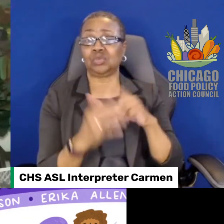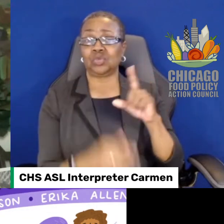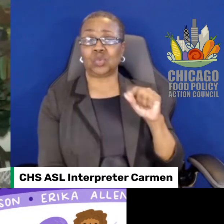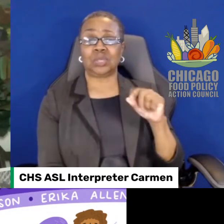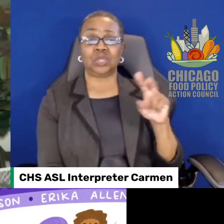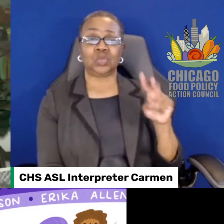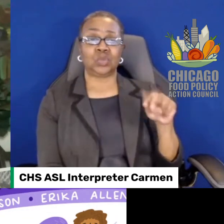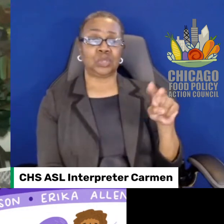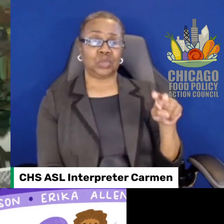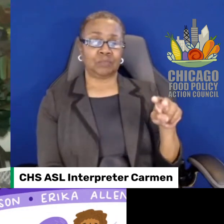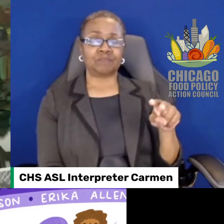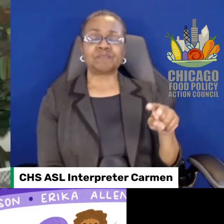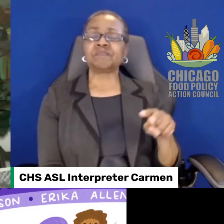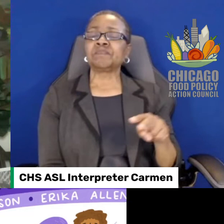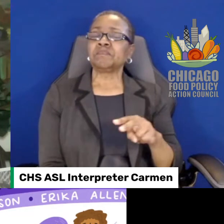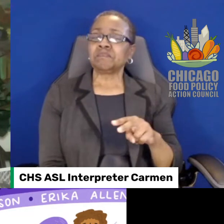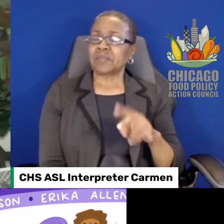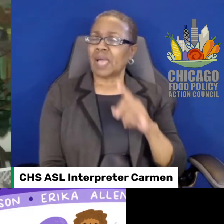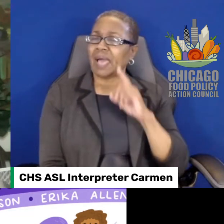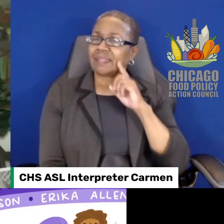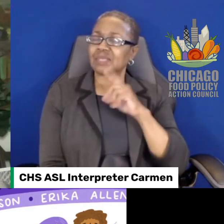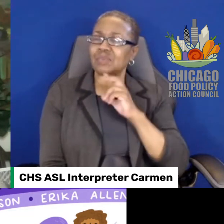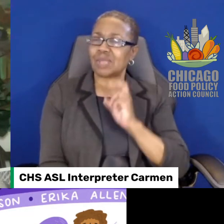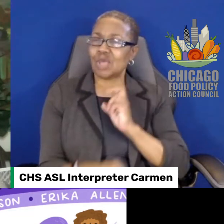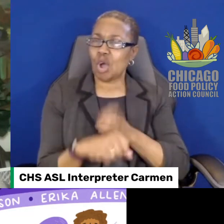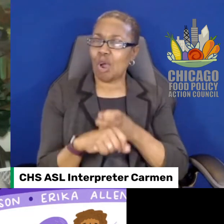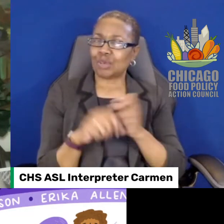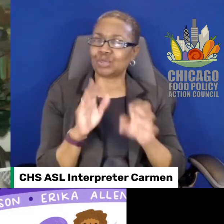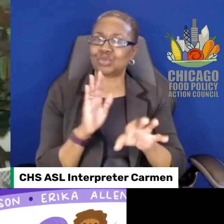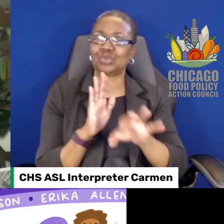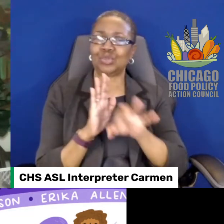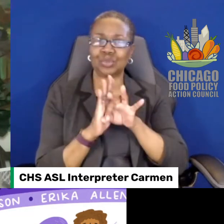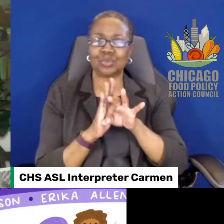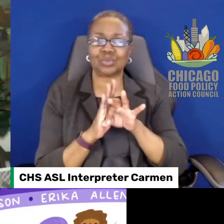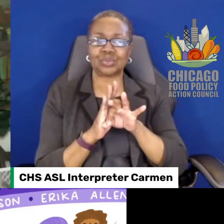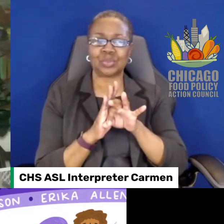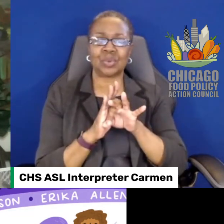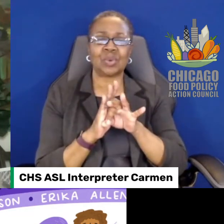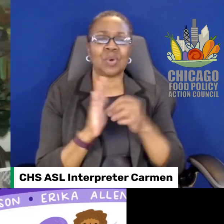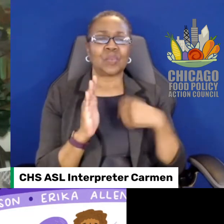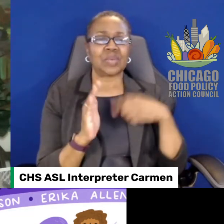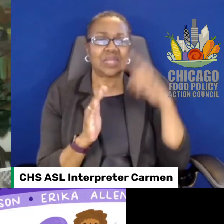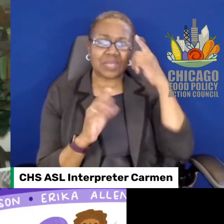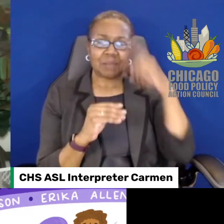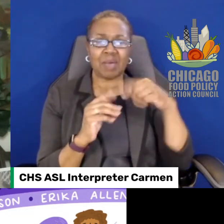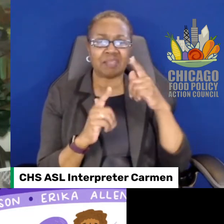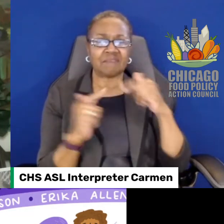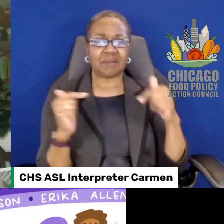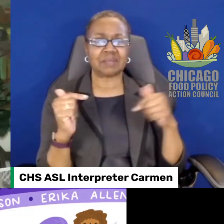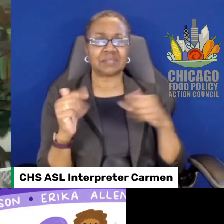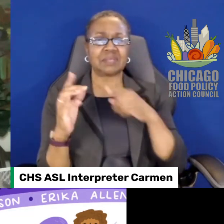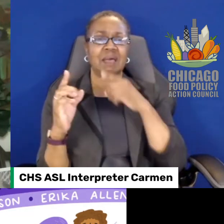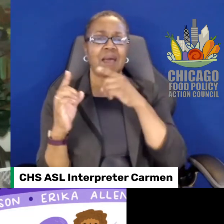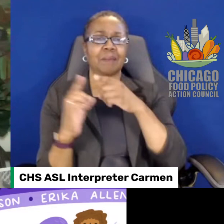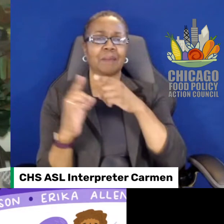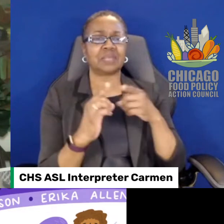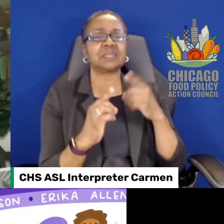Yeah, I think it can be hard to choose, because even thinking about all the objectives that you went over earlier, so much of it